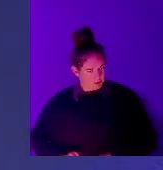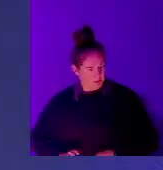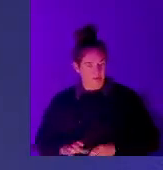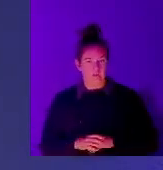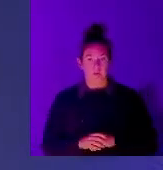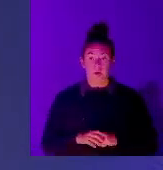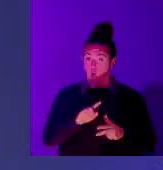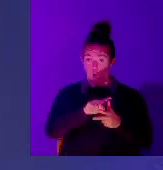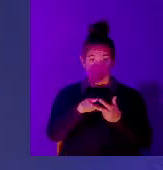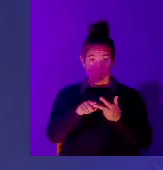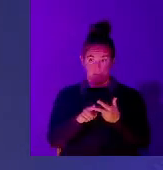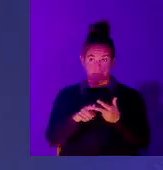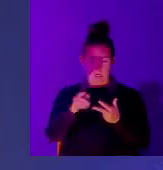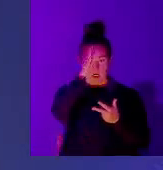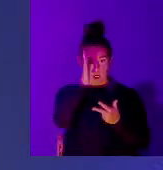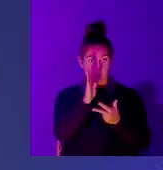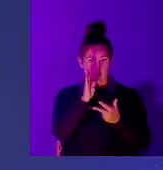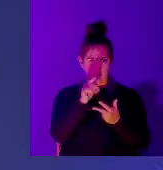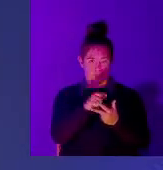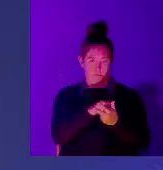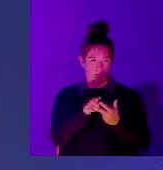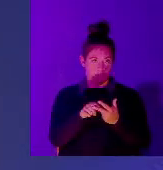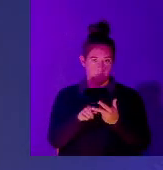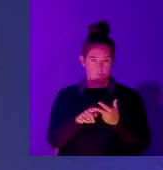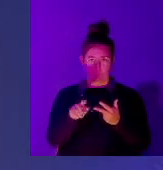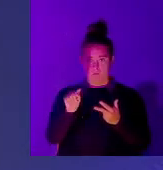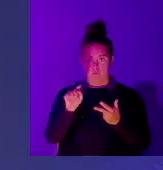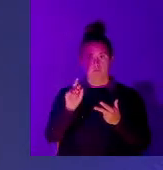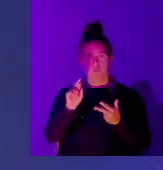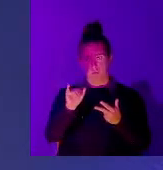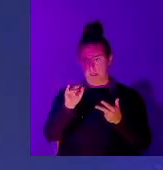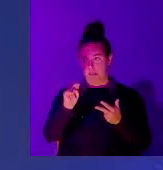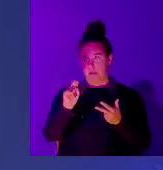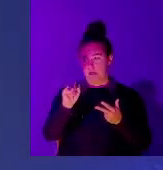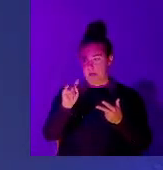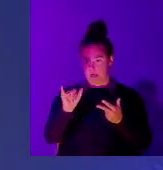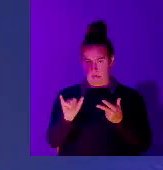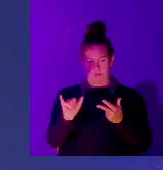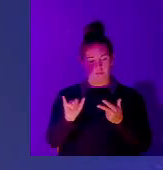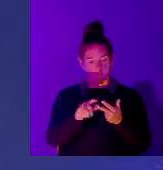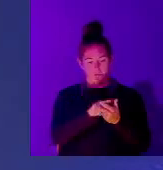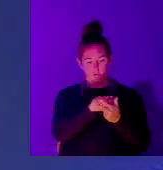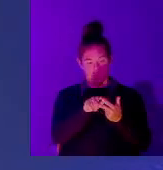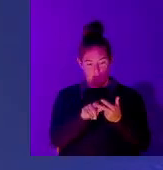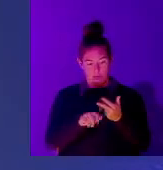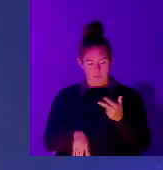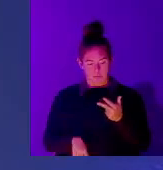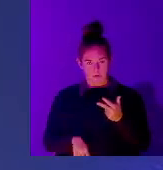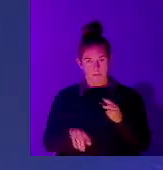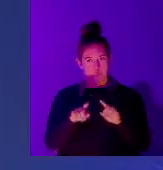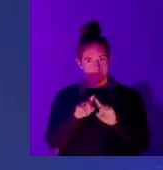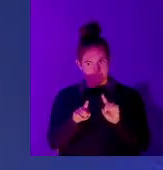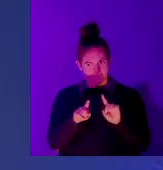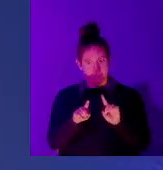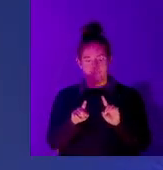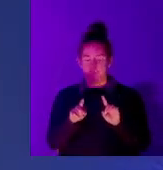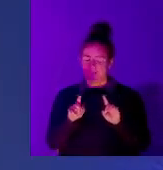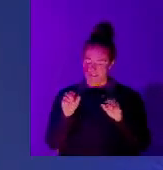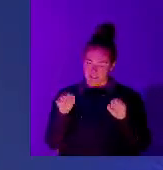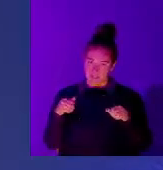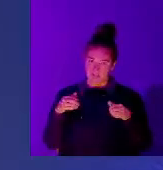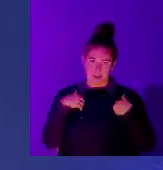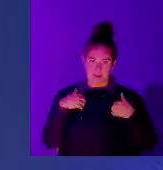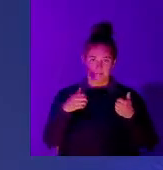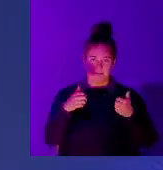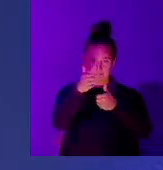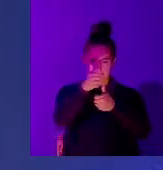the Trinity, in essence. But there is subordinate authority. When